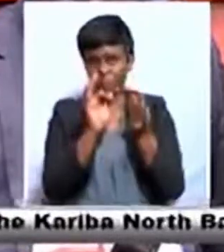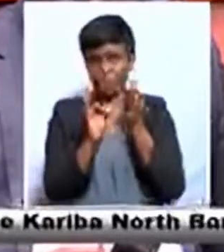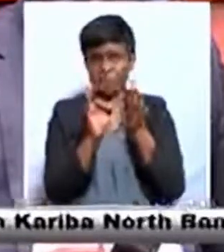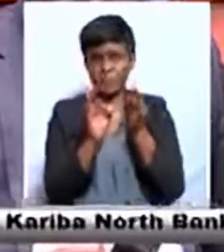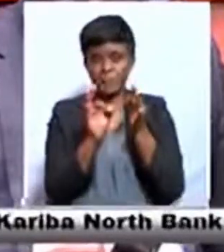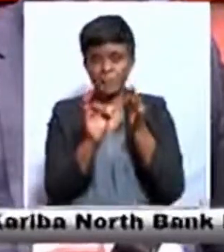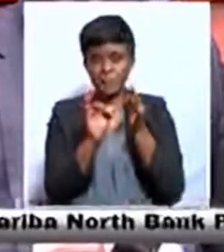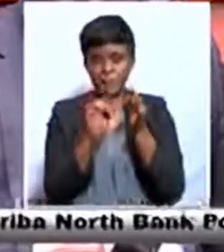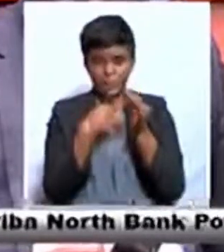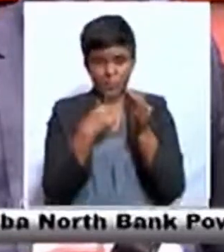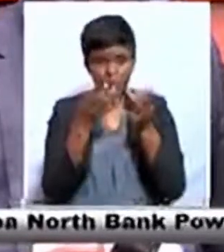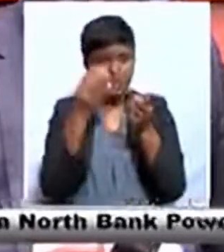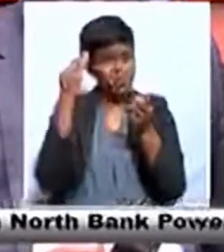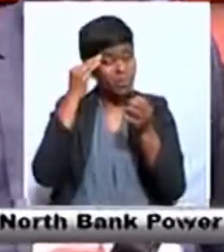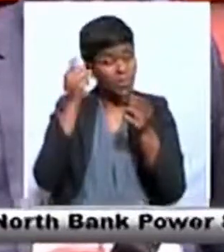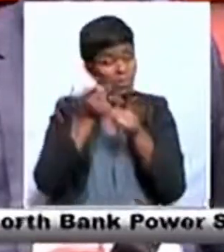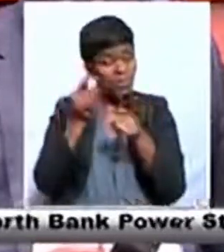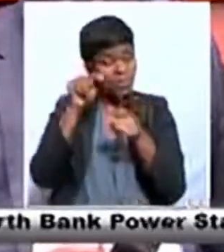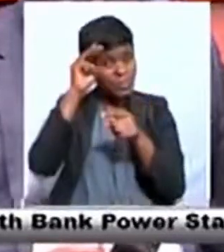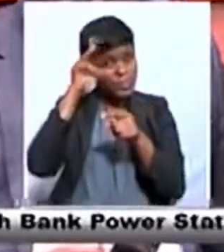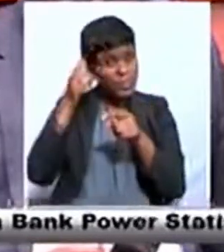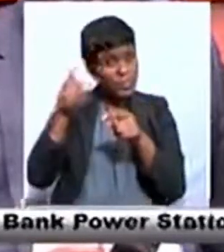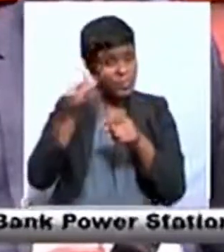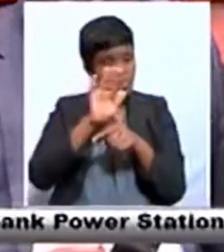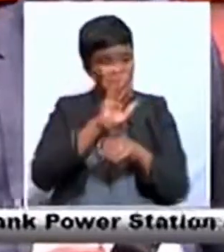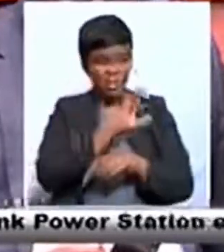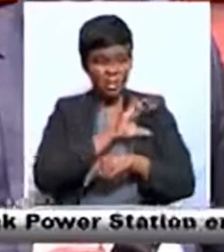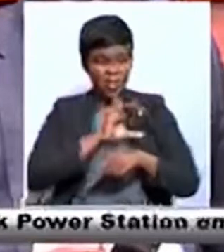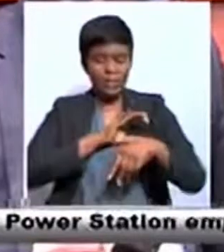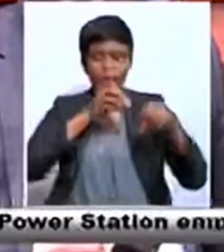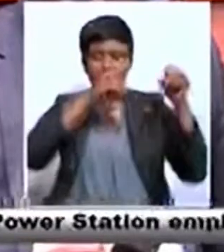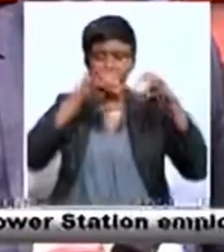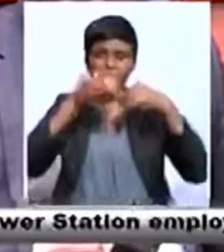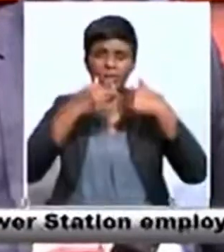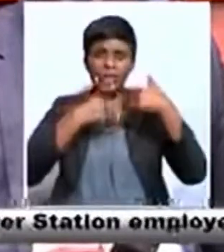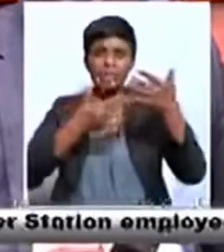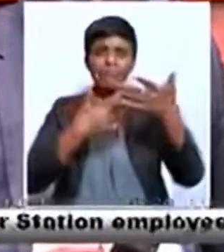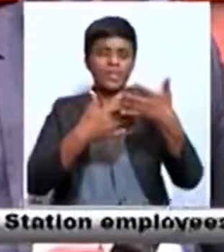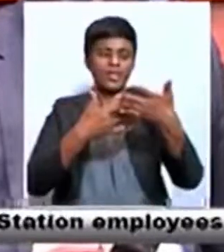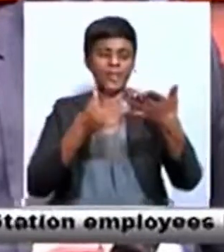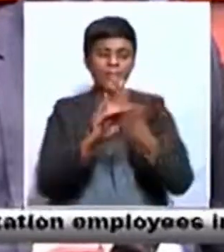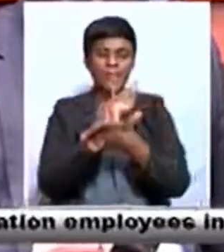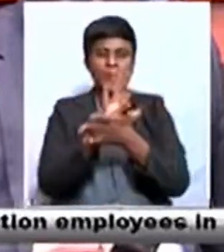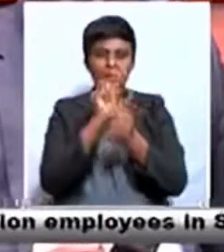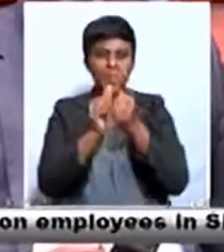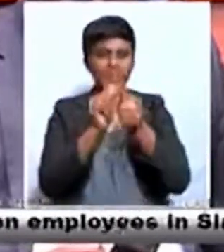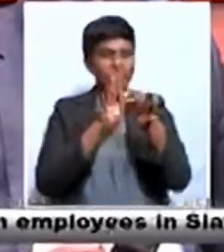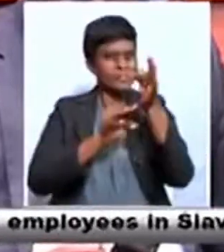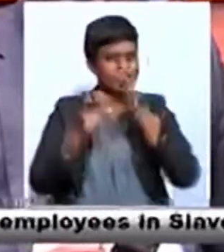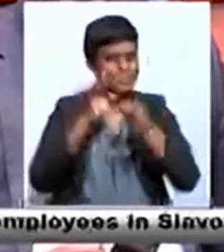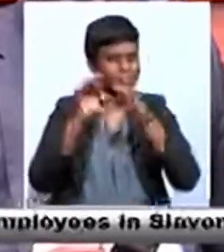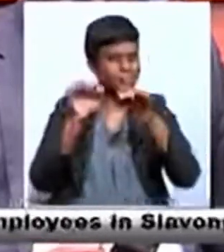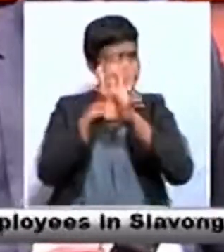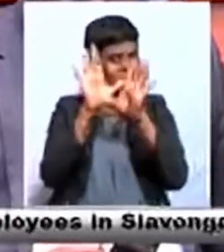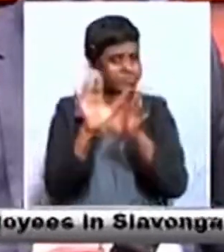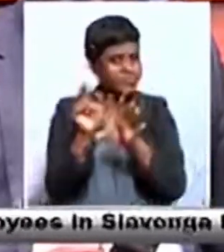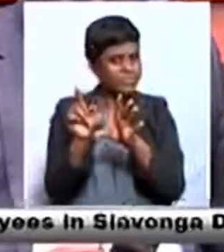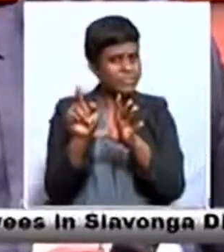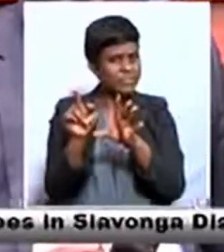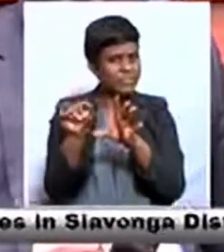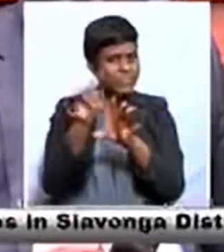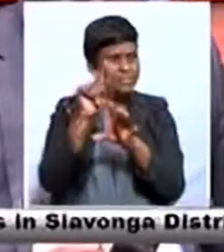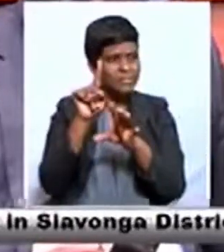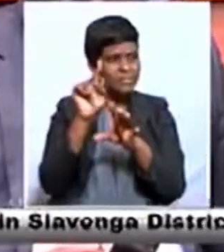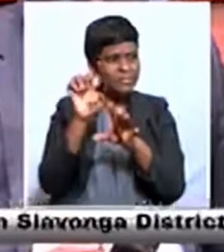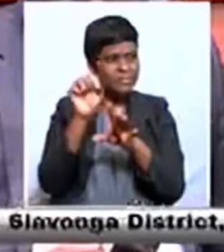I want to find out from the Minister if ZESCO has any documentation that clearly states that the ZESCO